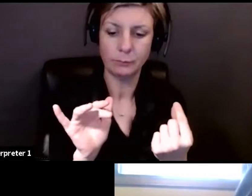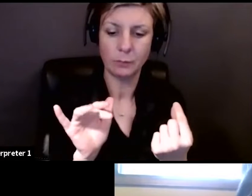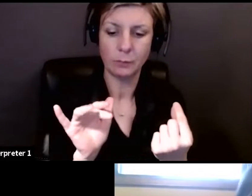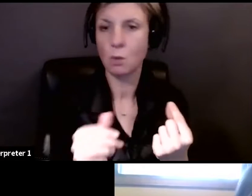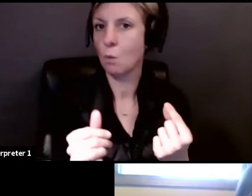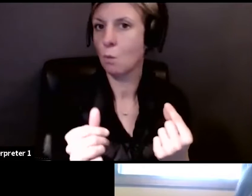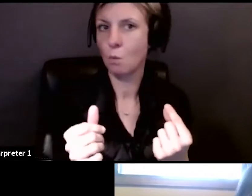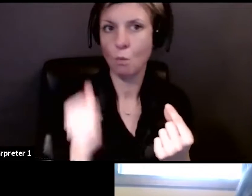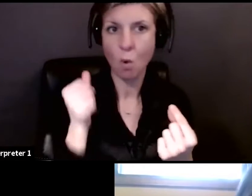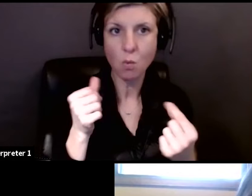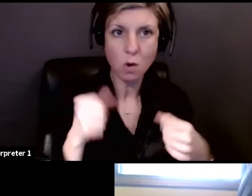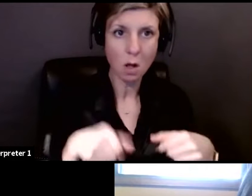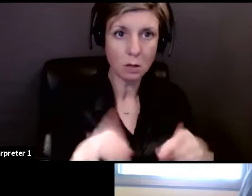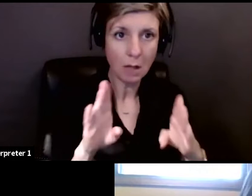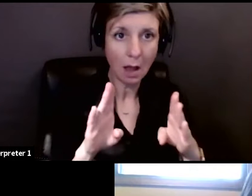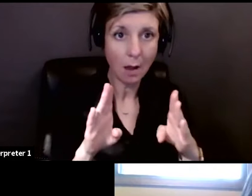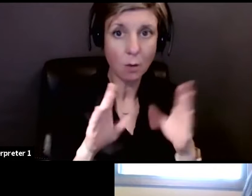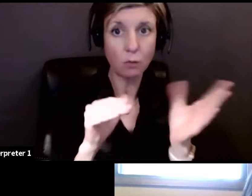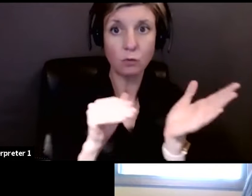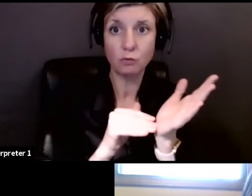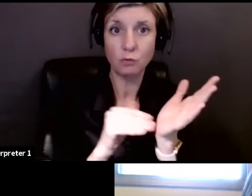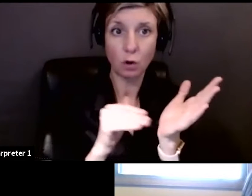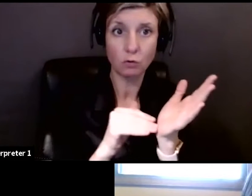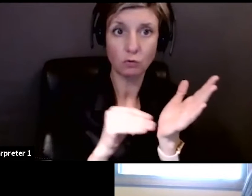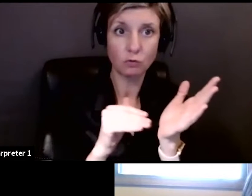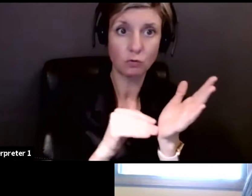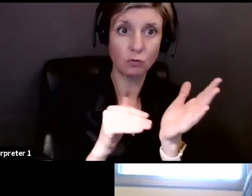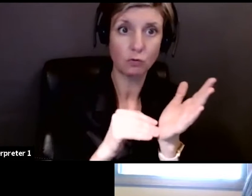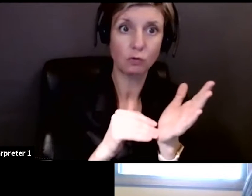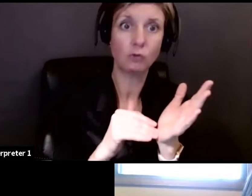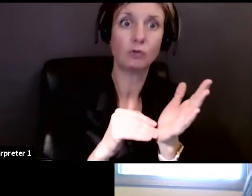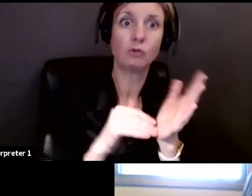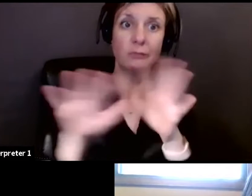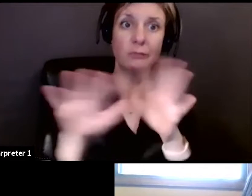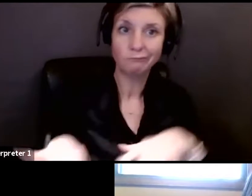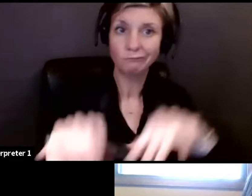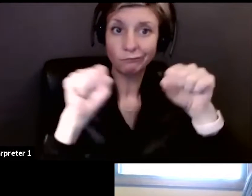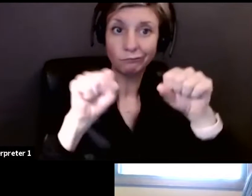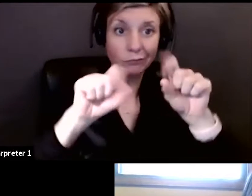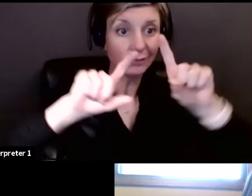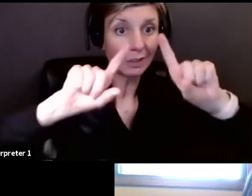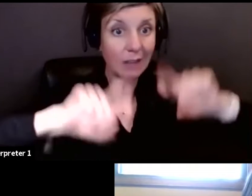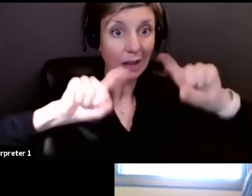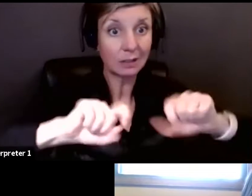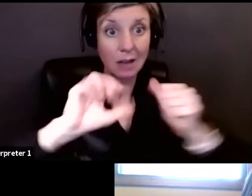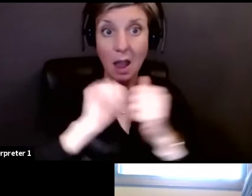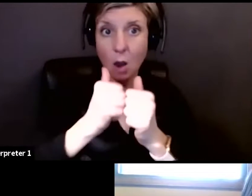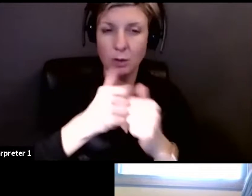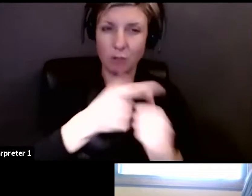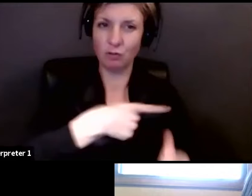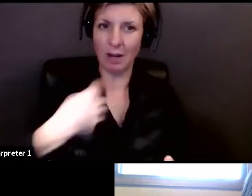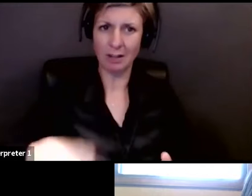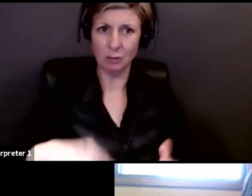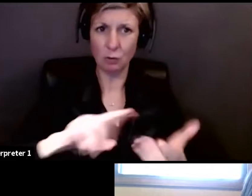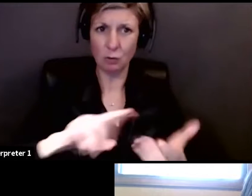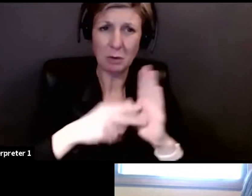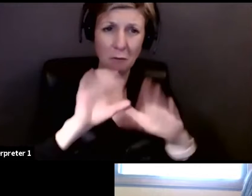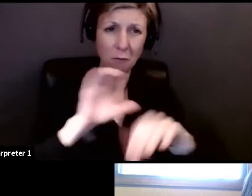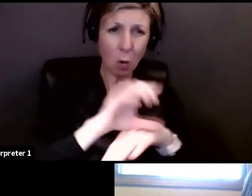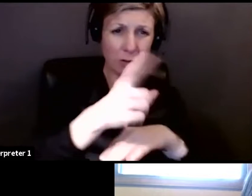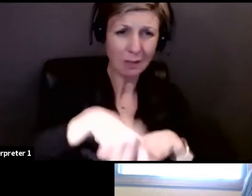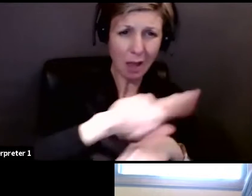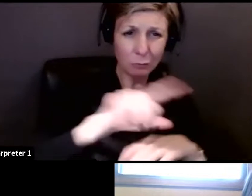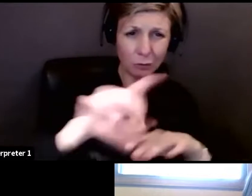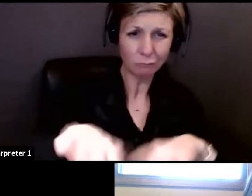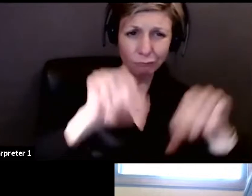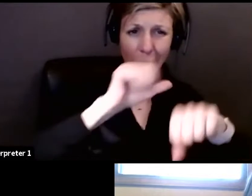practitioners to take the tests in Chinese. So they have to take the test in English. And oh, yes,